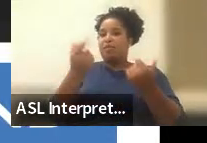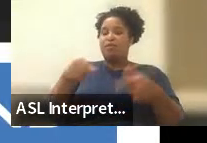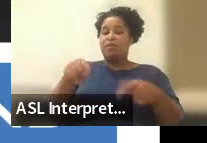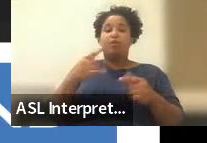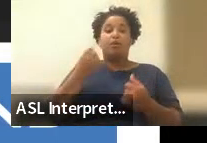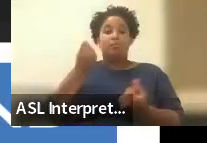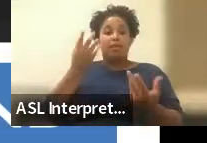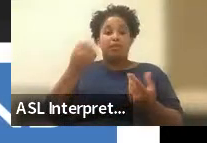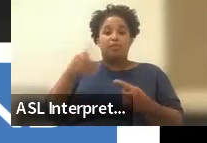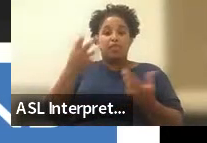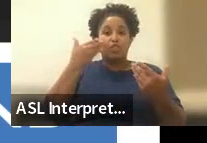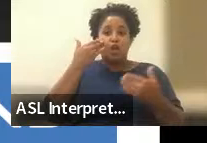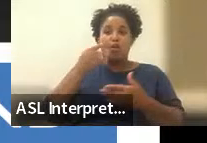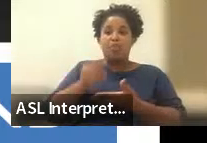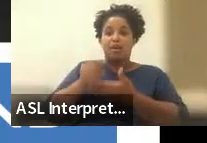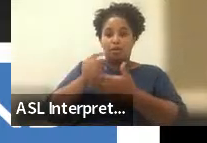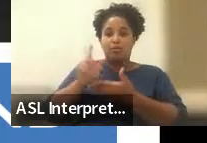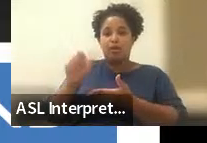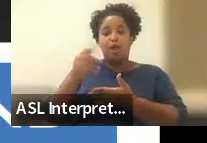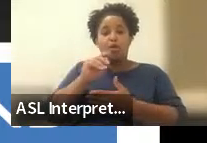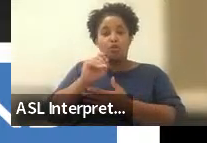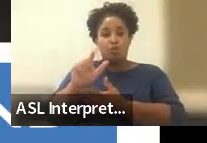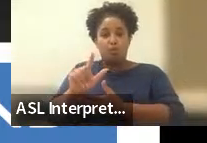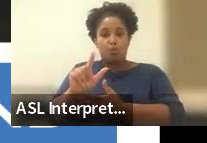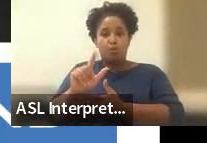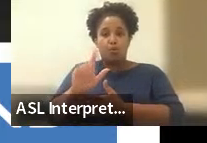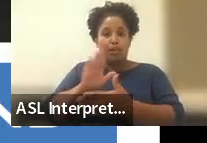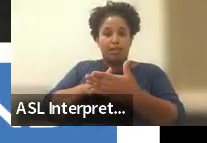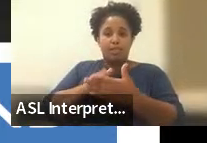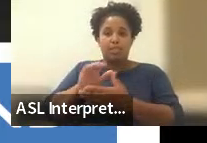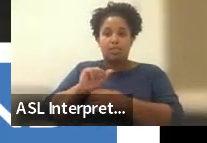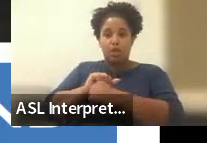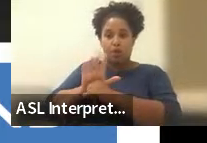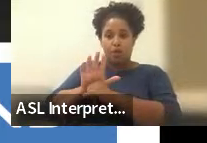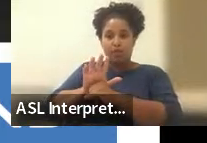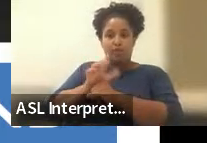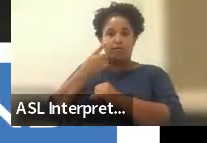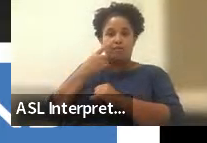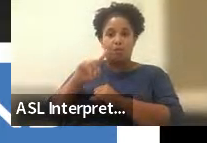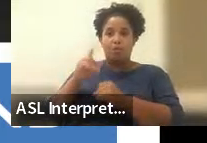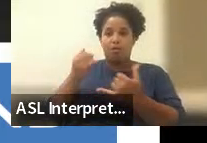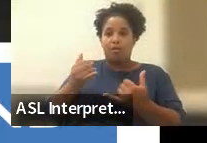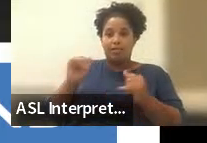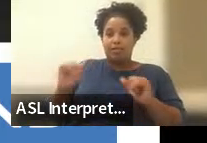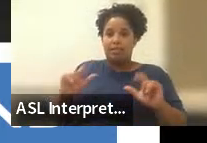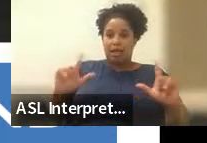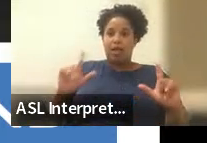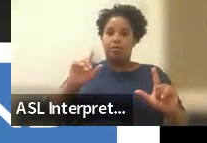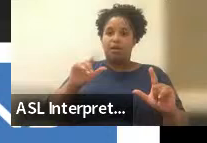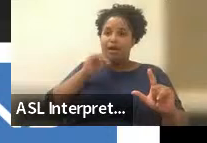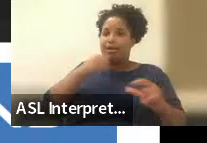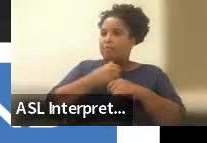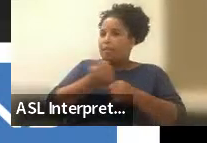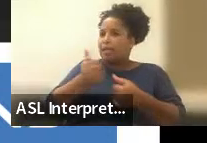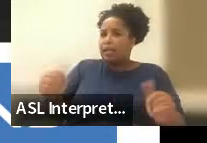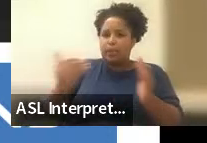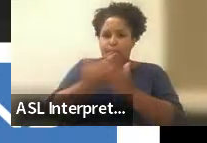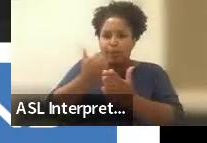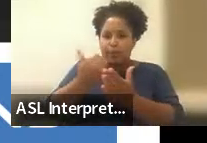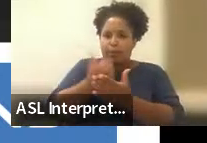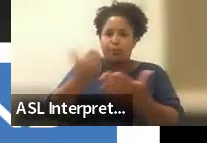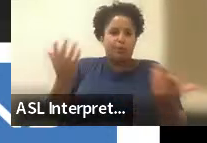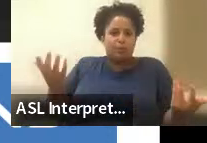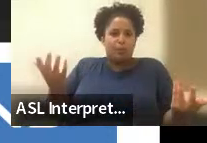many of you know, therapeutics are another tool against COVID. So for the following slides, really, I didn't create anything new because